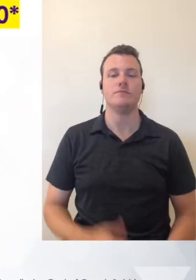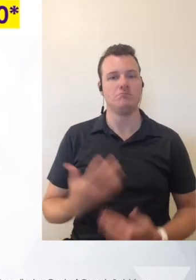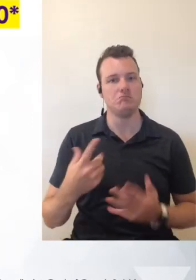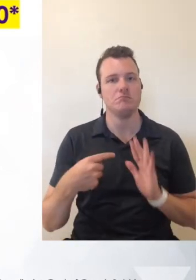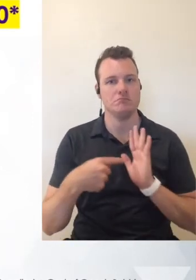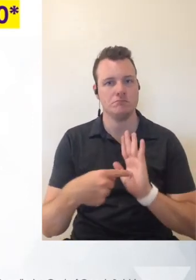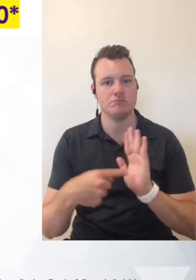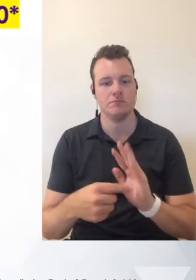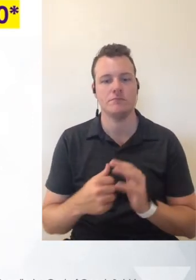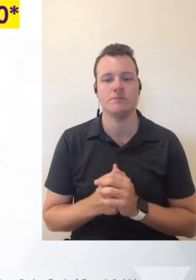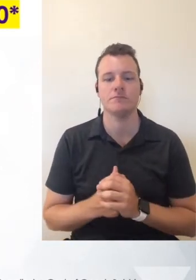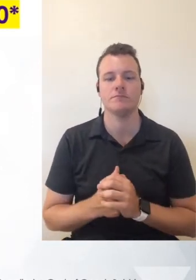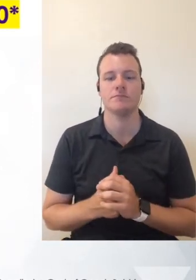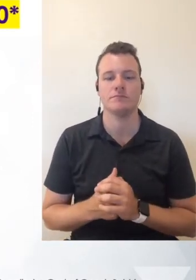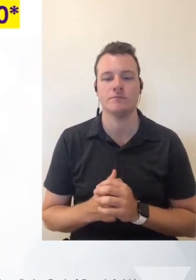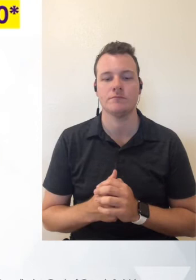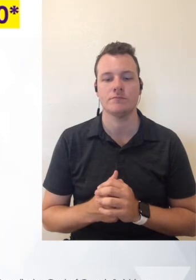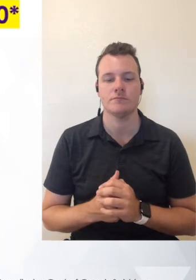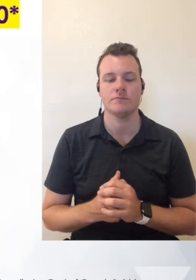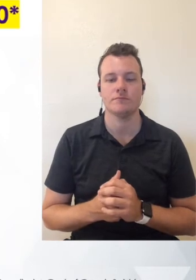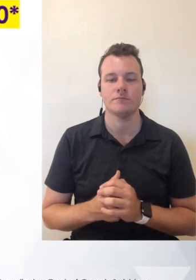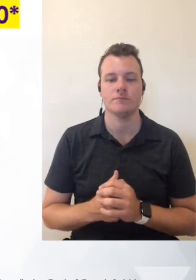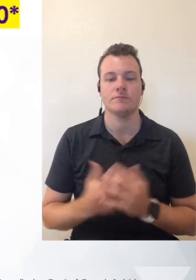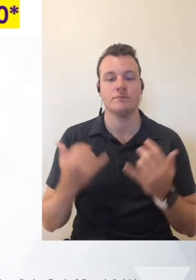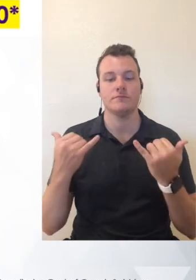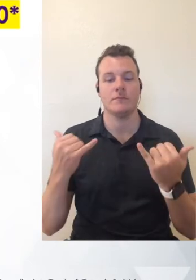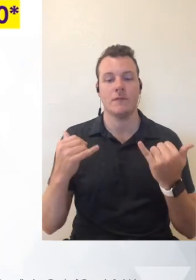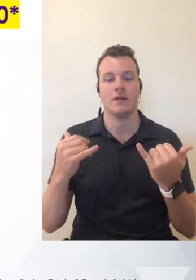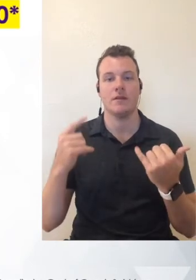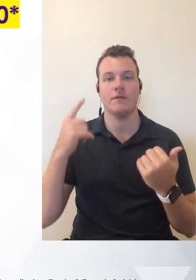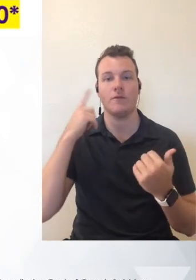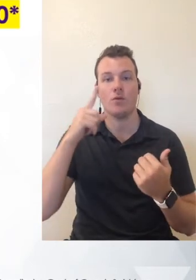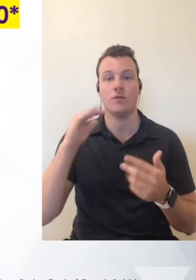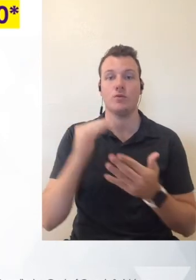an example. So now you'll notice it's highlighted. We're now looking at the